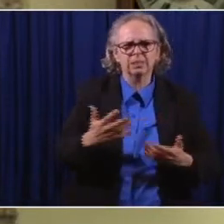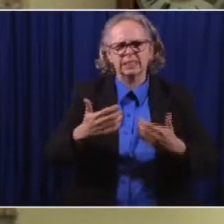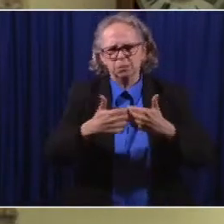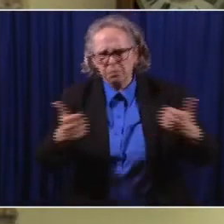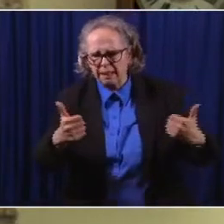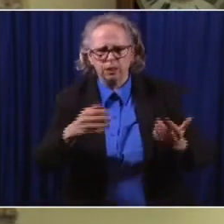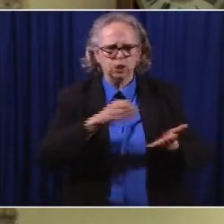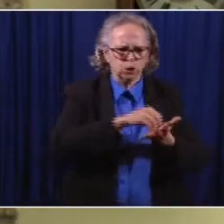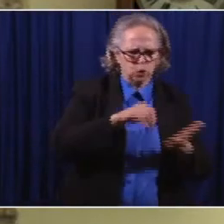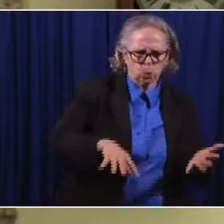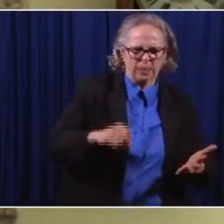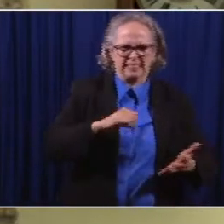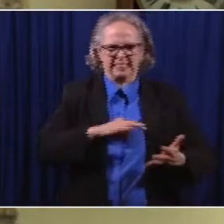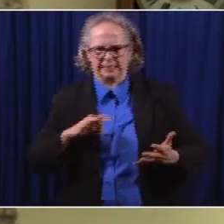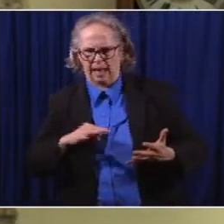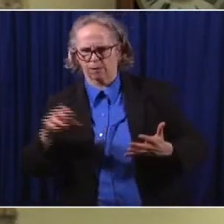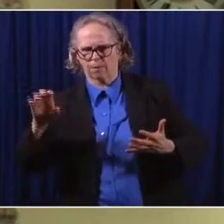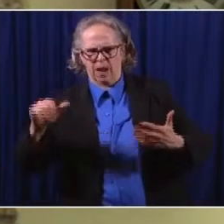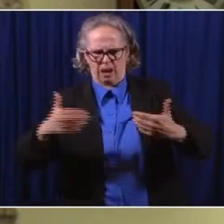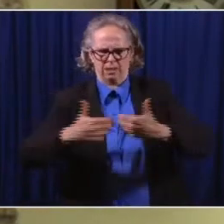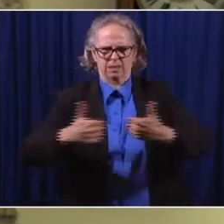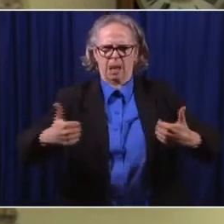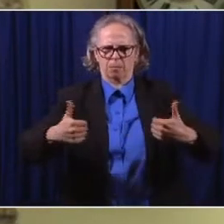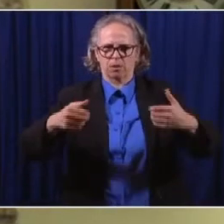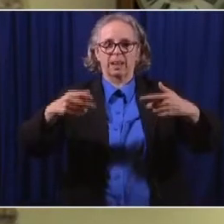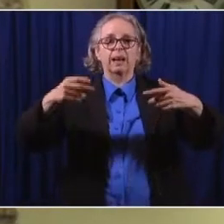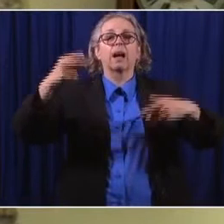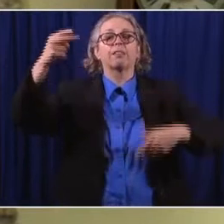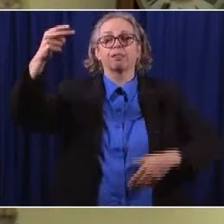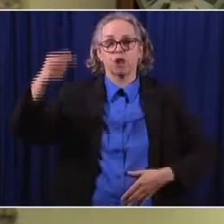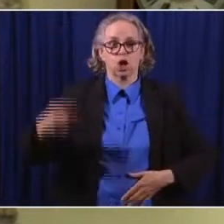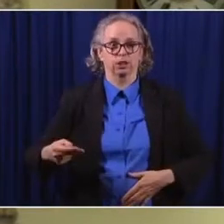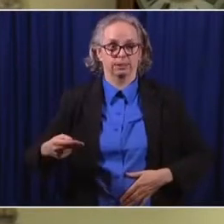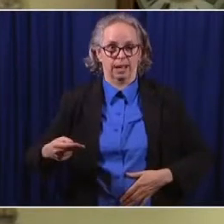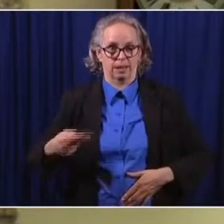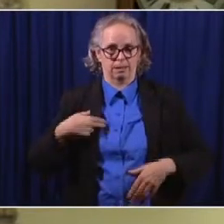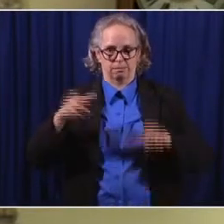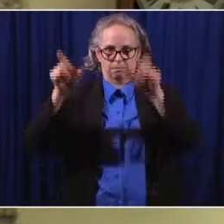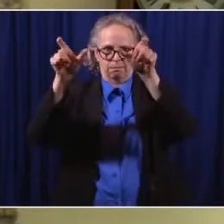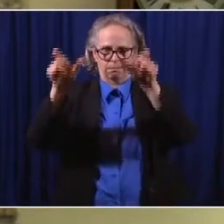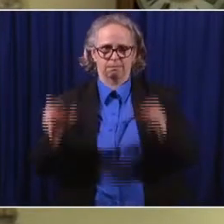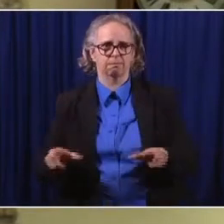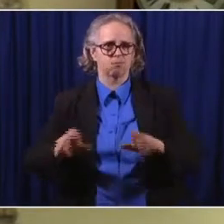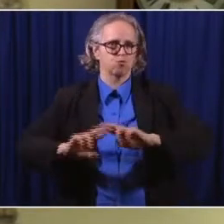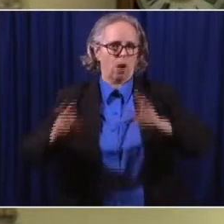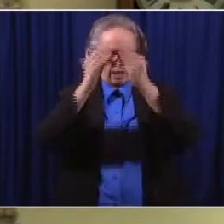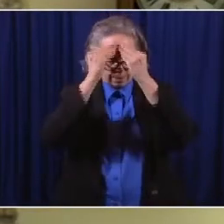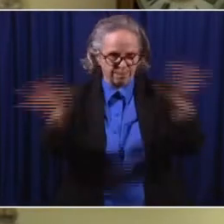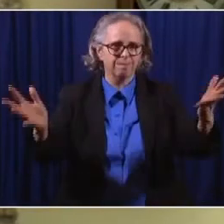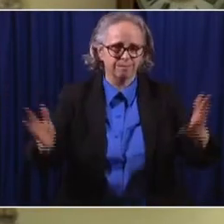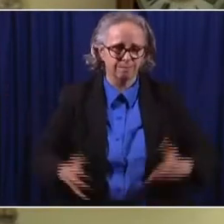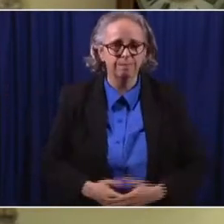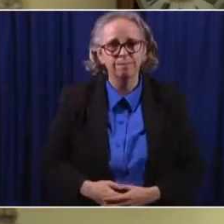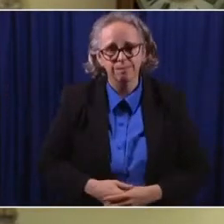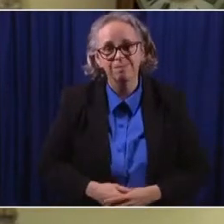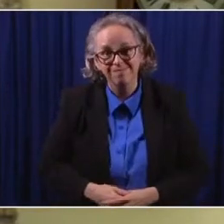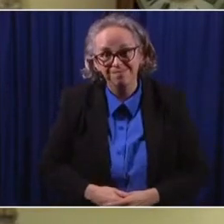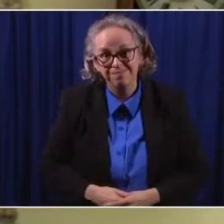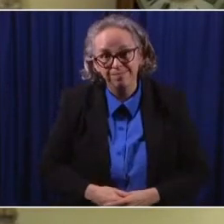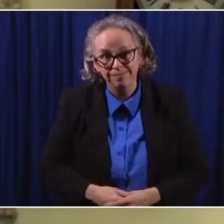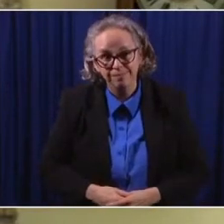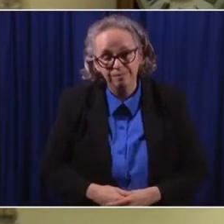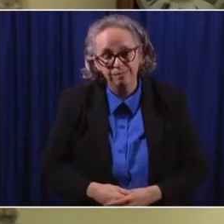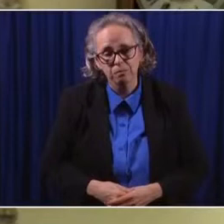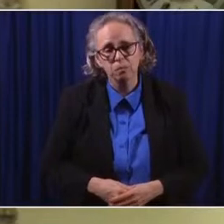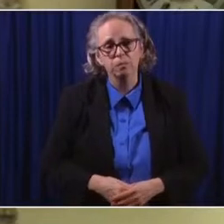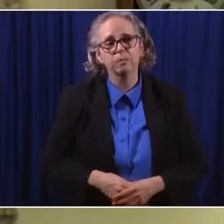Thursday. In addition, a school district or school will identify for their local health department a COVID-19 coordinator